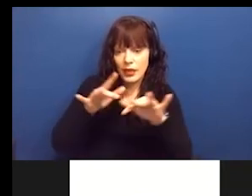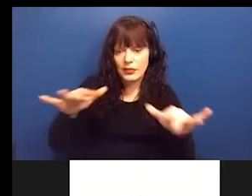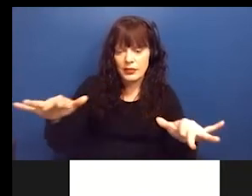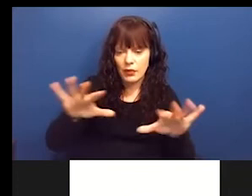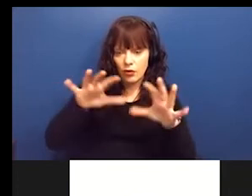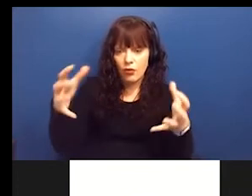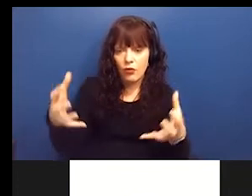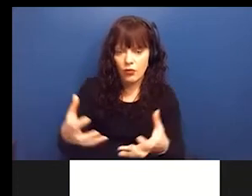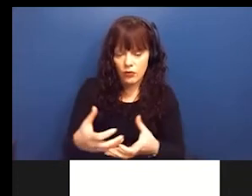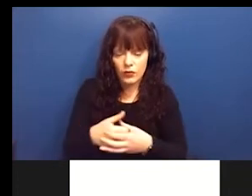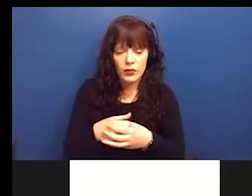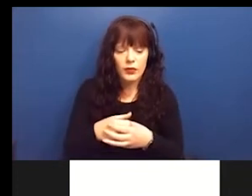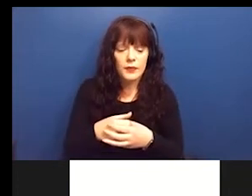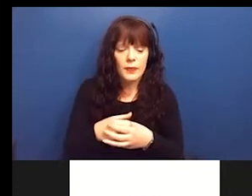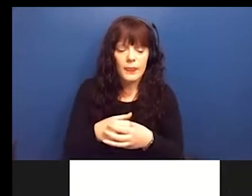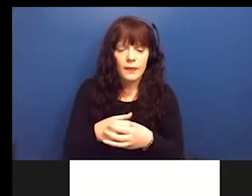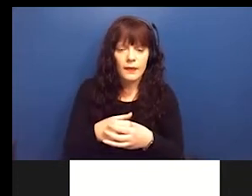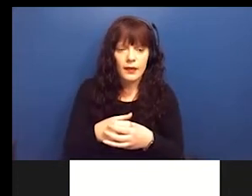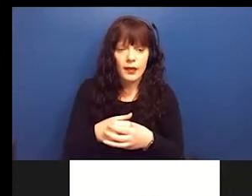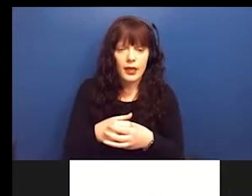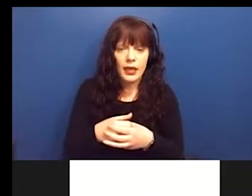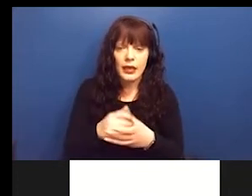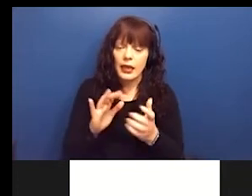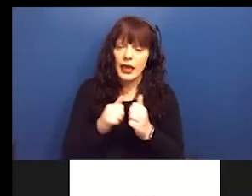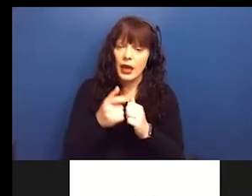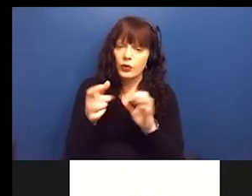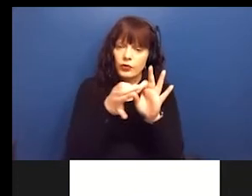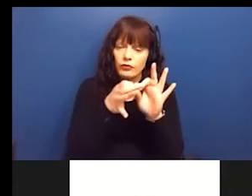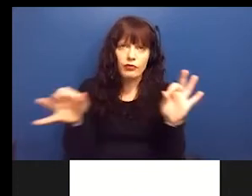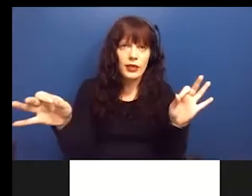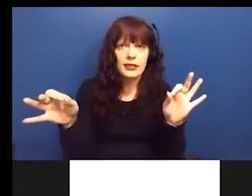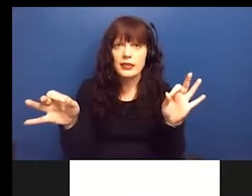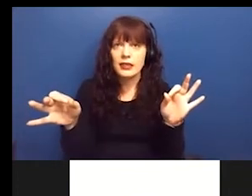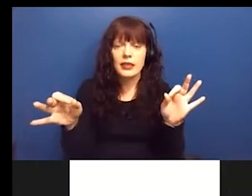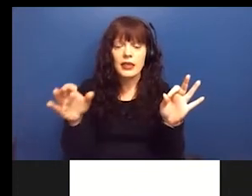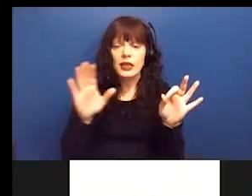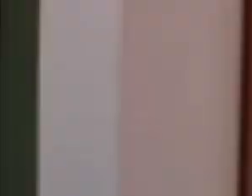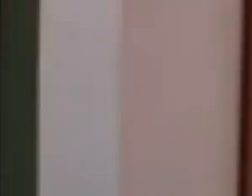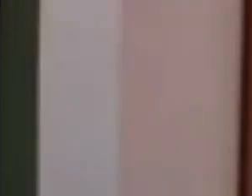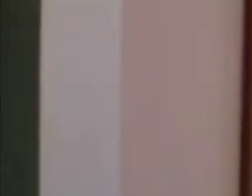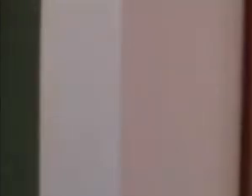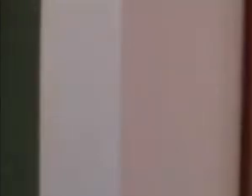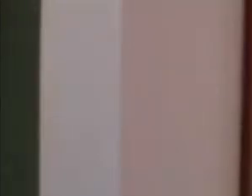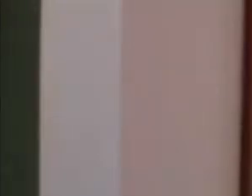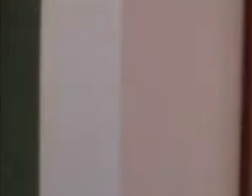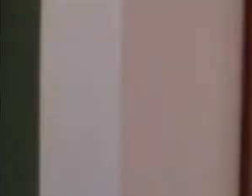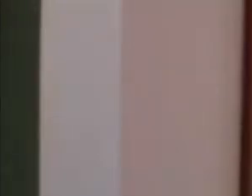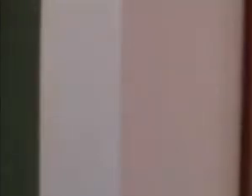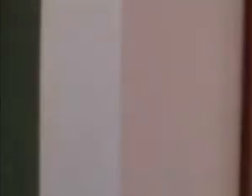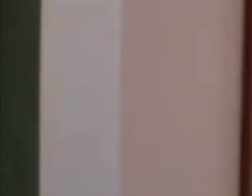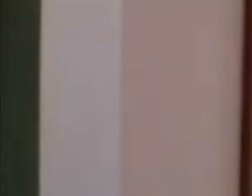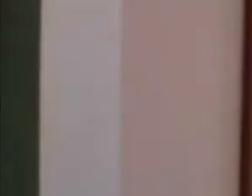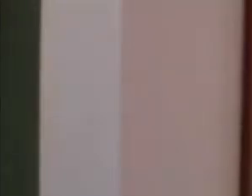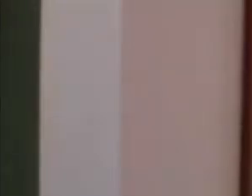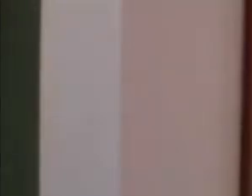way that you phrased that and your comment, you know, that behind the mask, have we